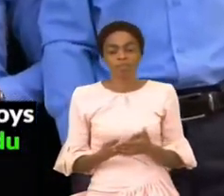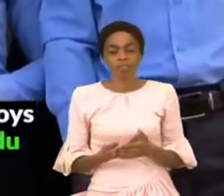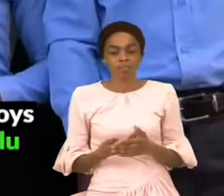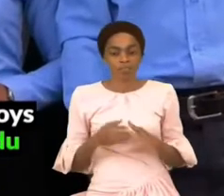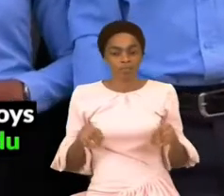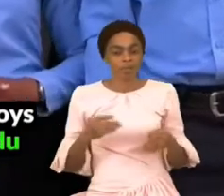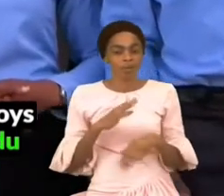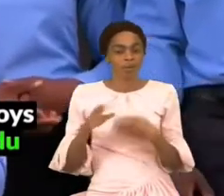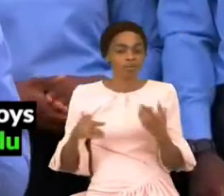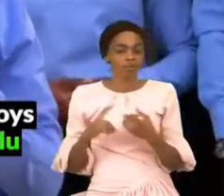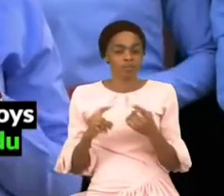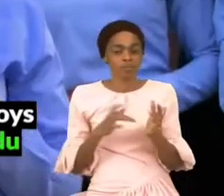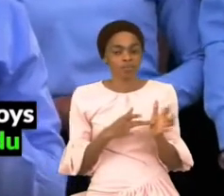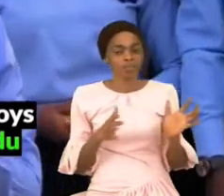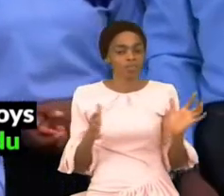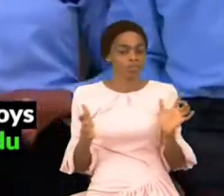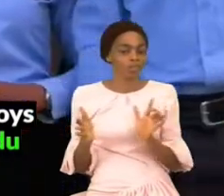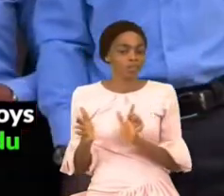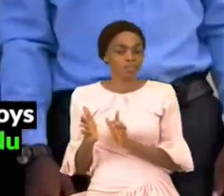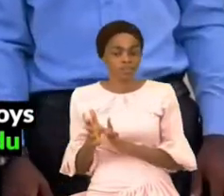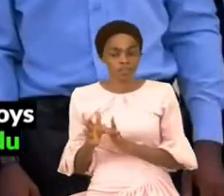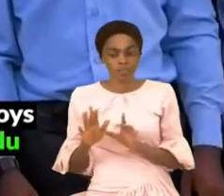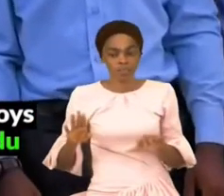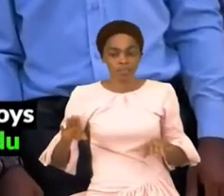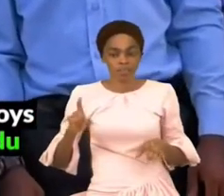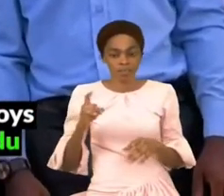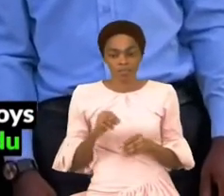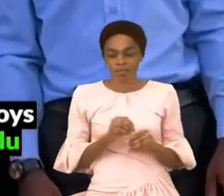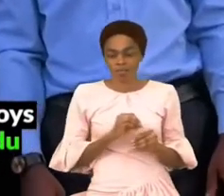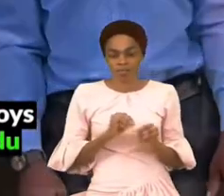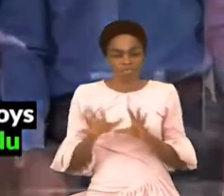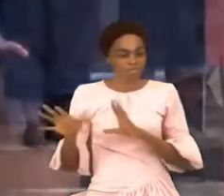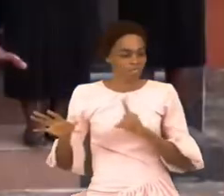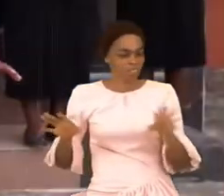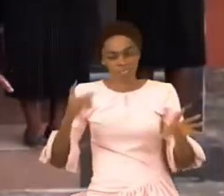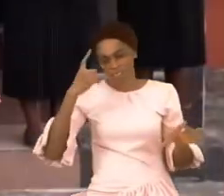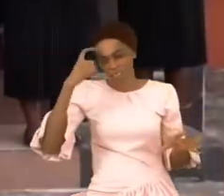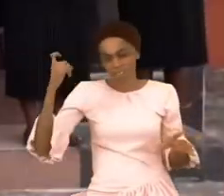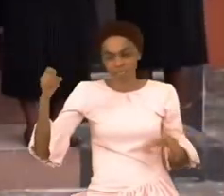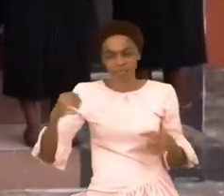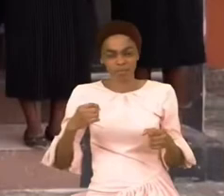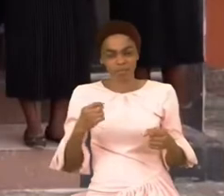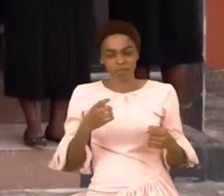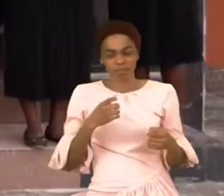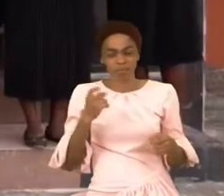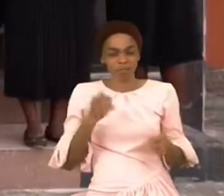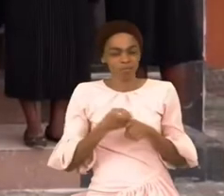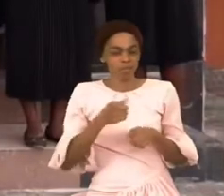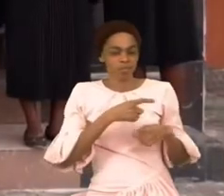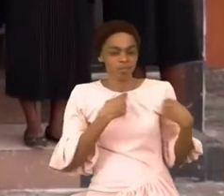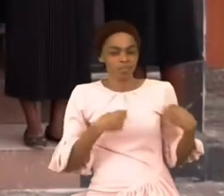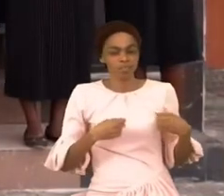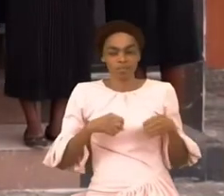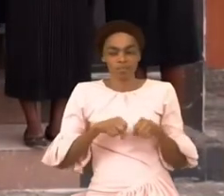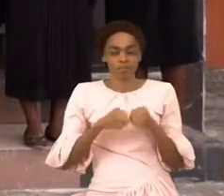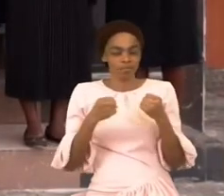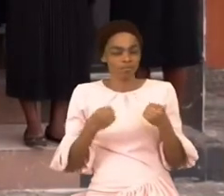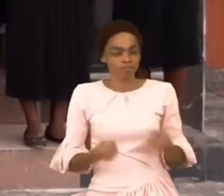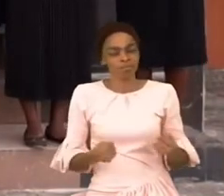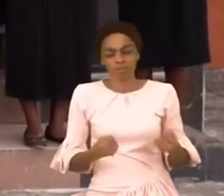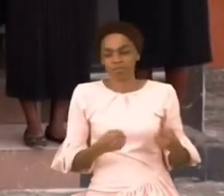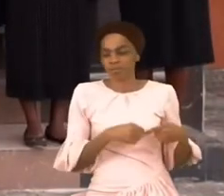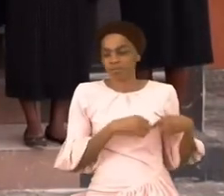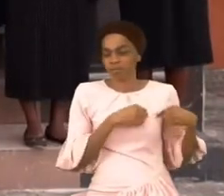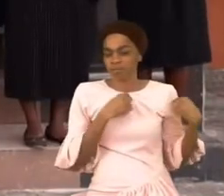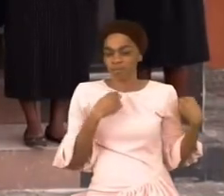Shattered dreams, wounded hearts, broken tongues. Just give them all to Jesus. Give them